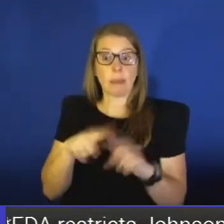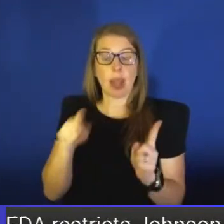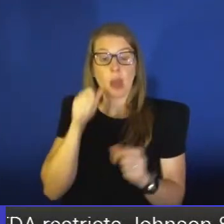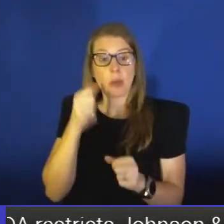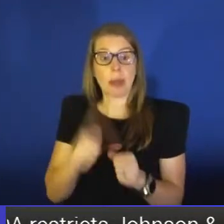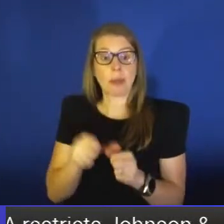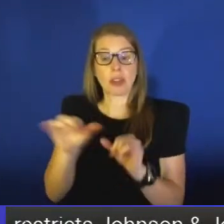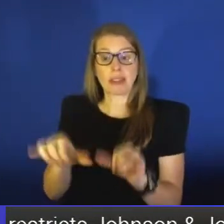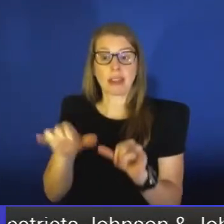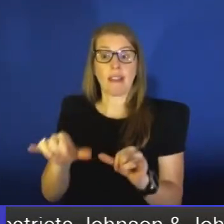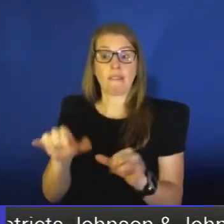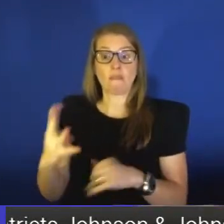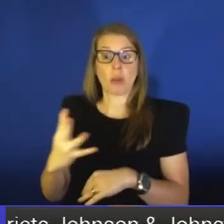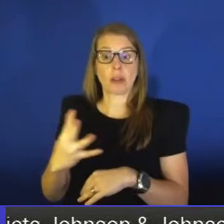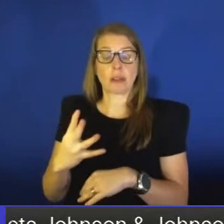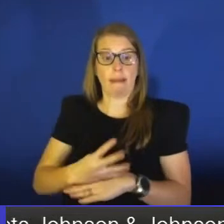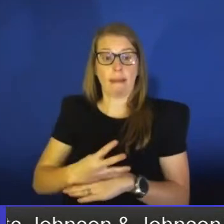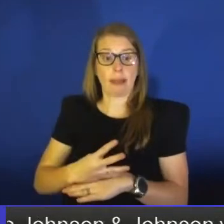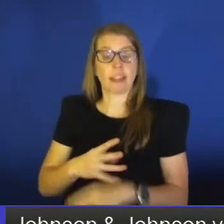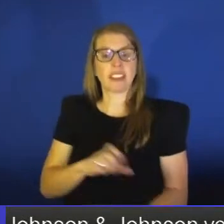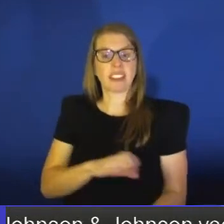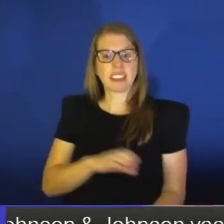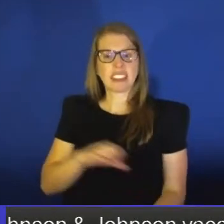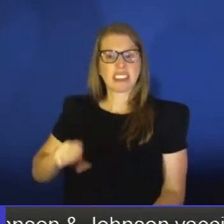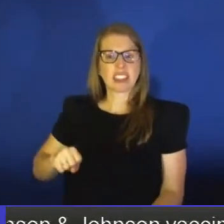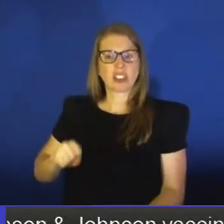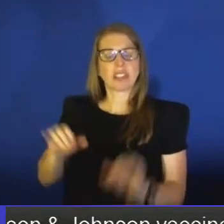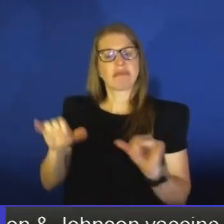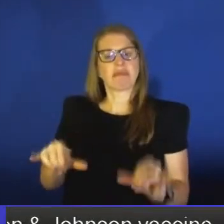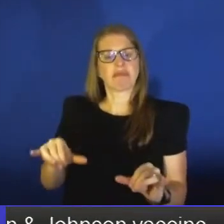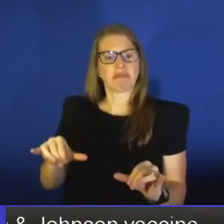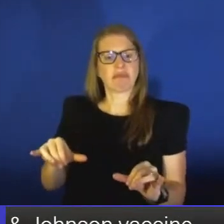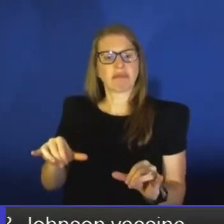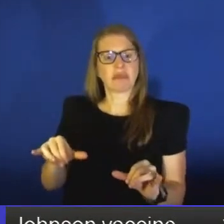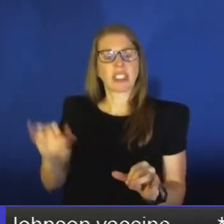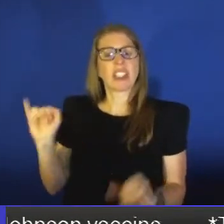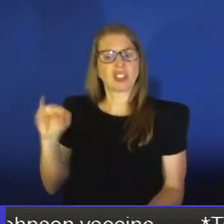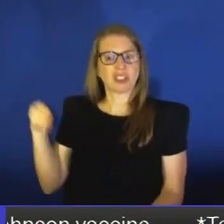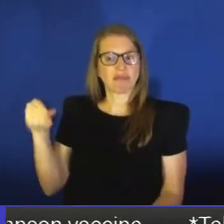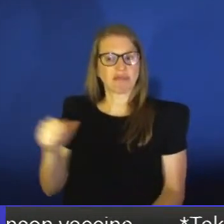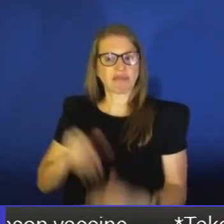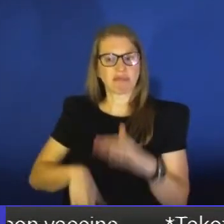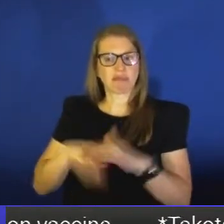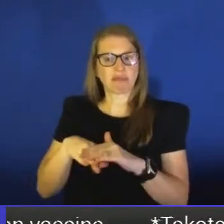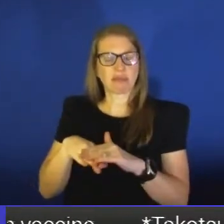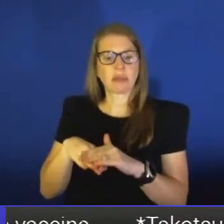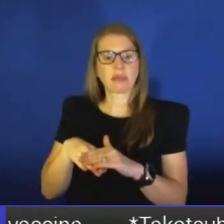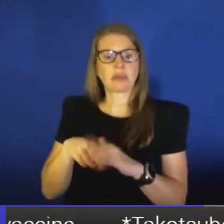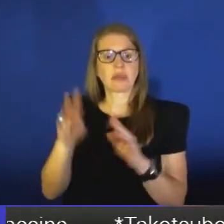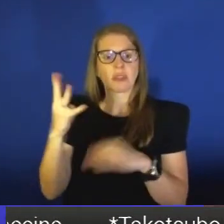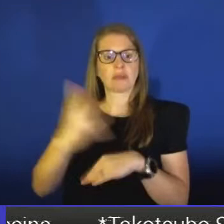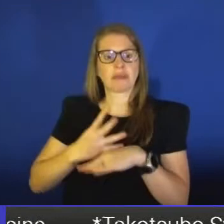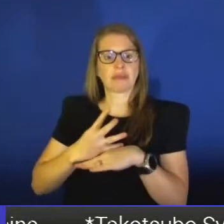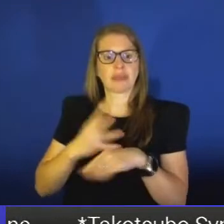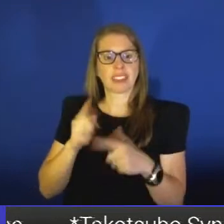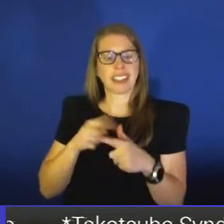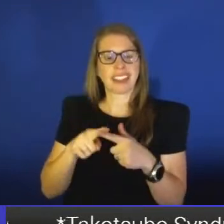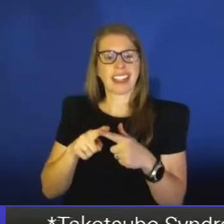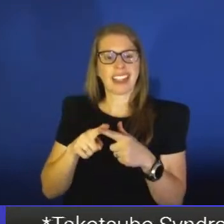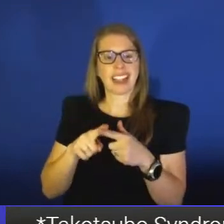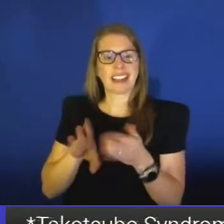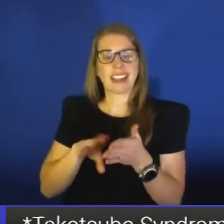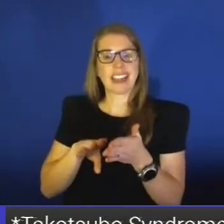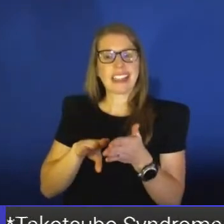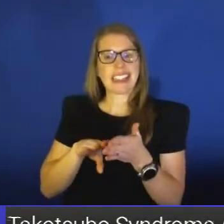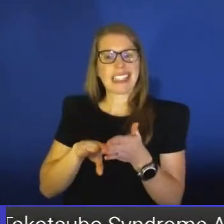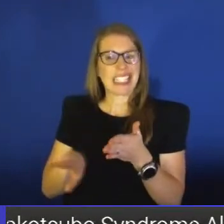because I'd had a C-section. I was able to spend 4 days in the hospital because that's how much the insurance lets you stay, and then they have to gently kick you out.